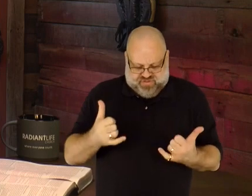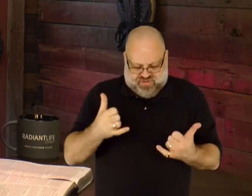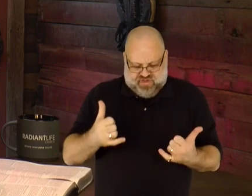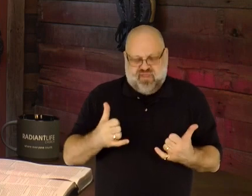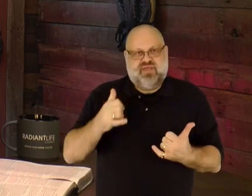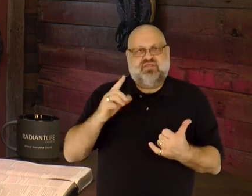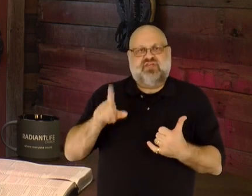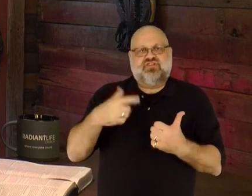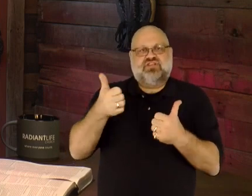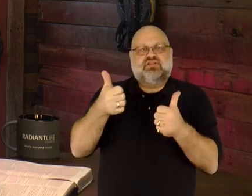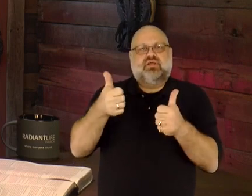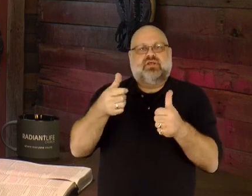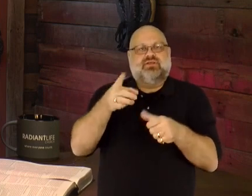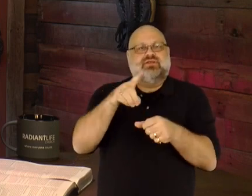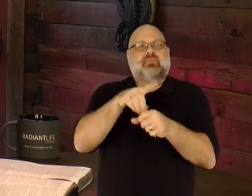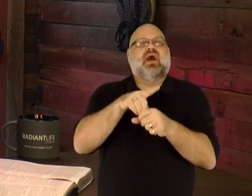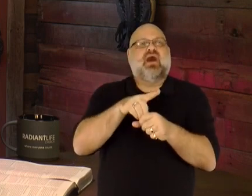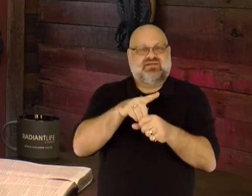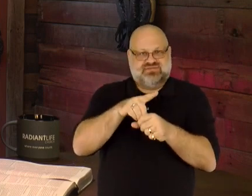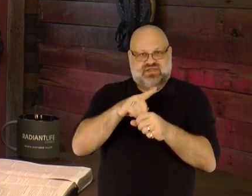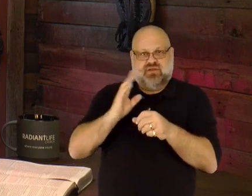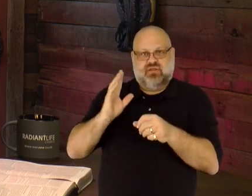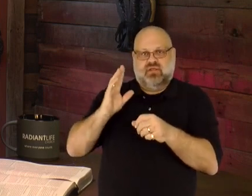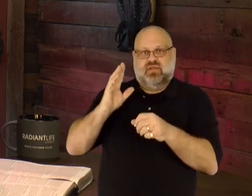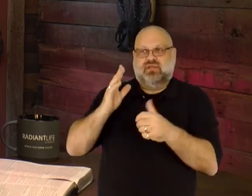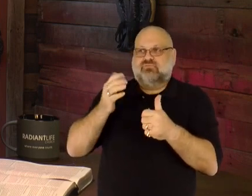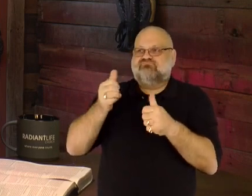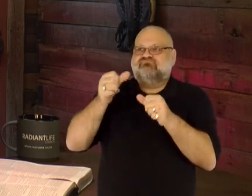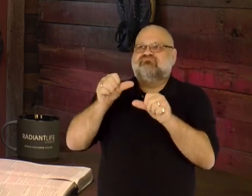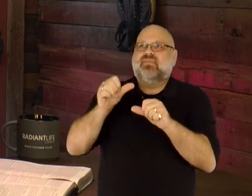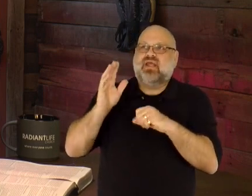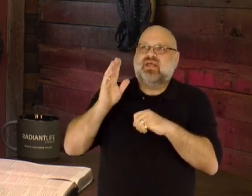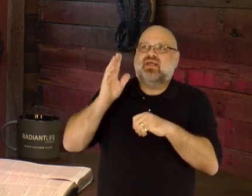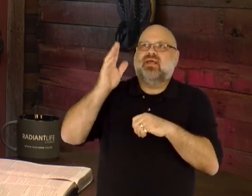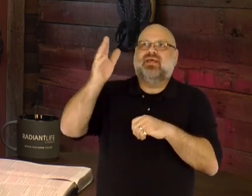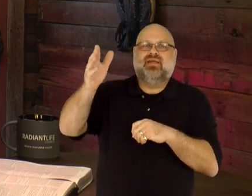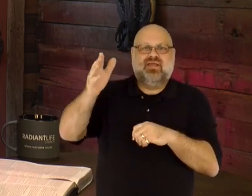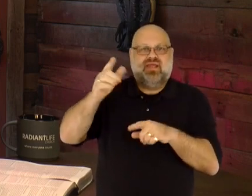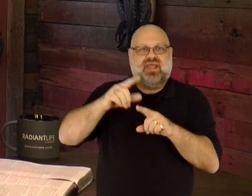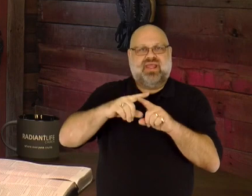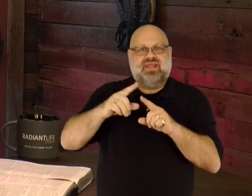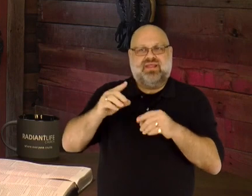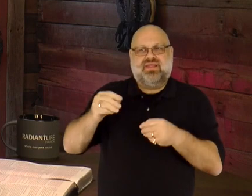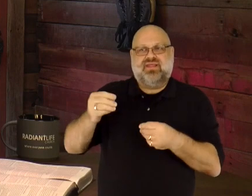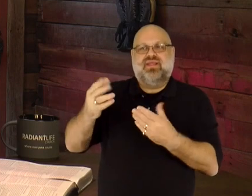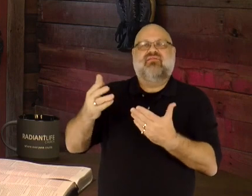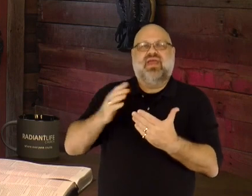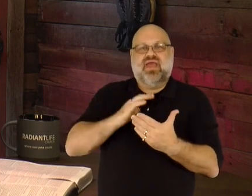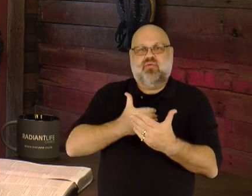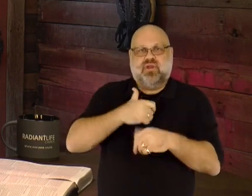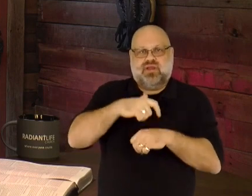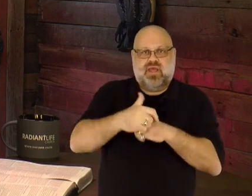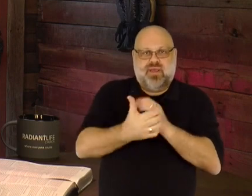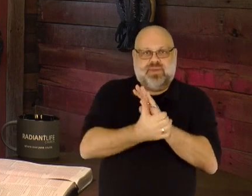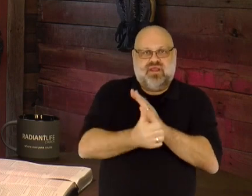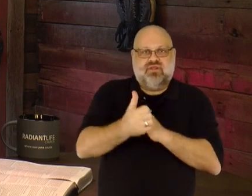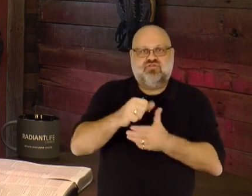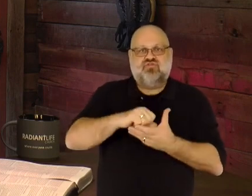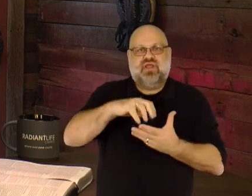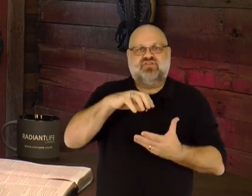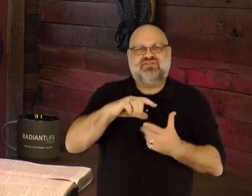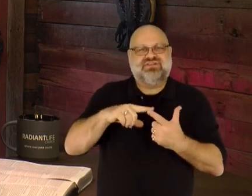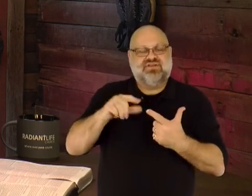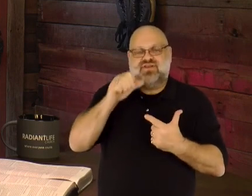a deposit toward what is to come. And giving of our time, talent, and treasures is not our way